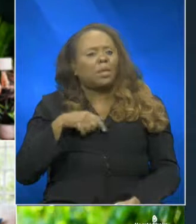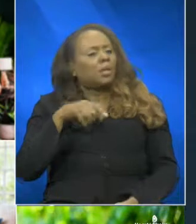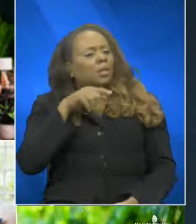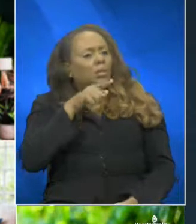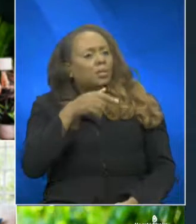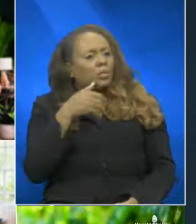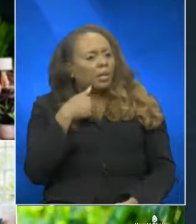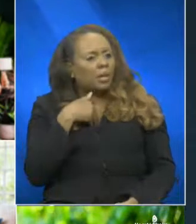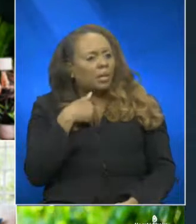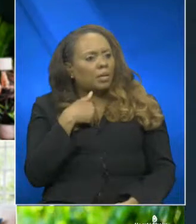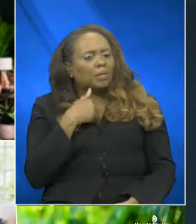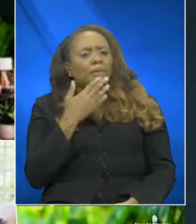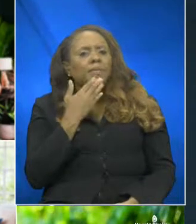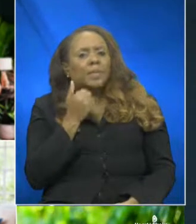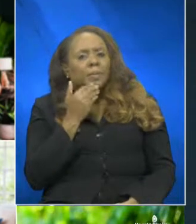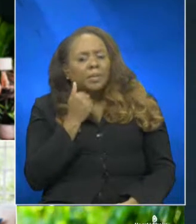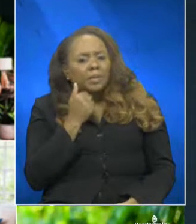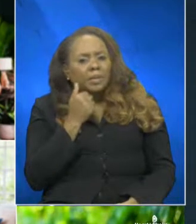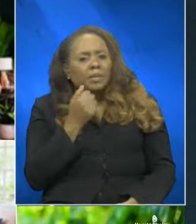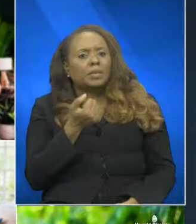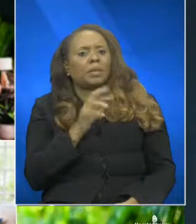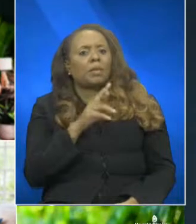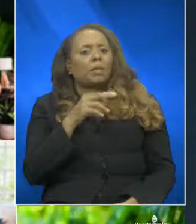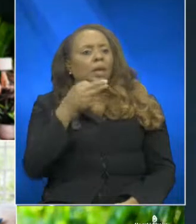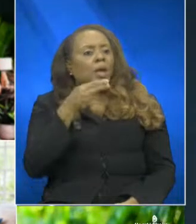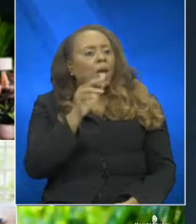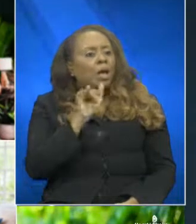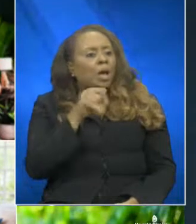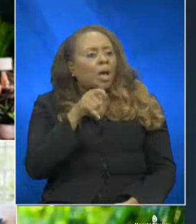or diabetic or both? Yes, I'm hypertensive.